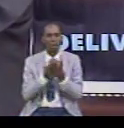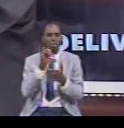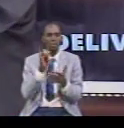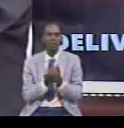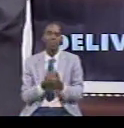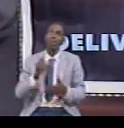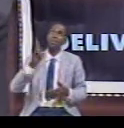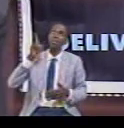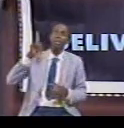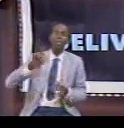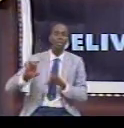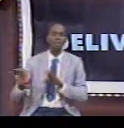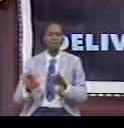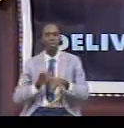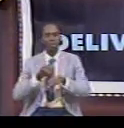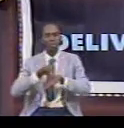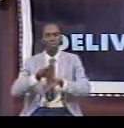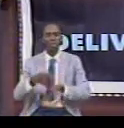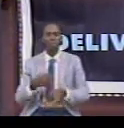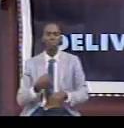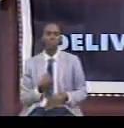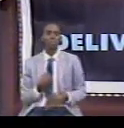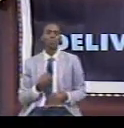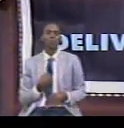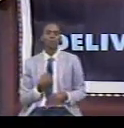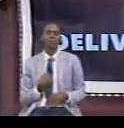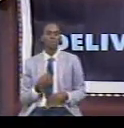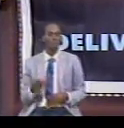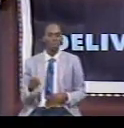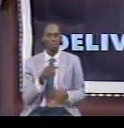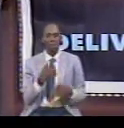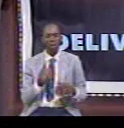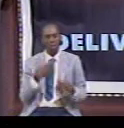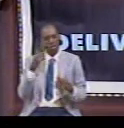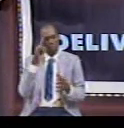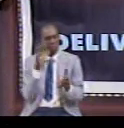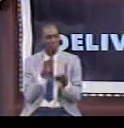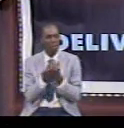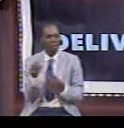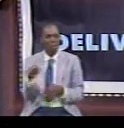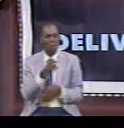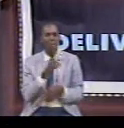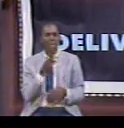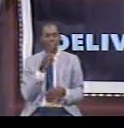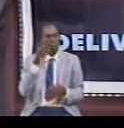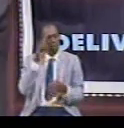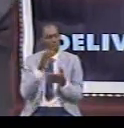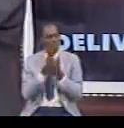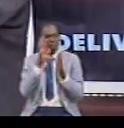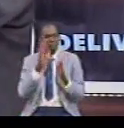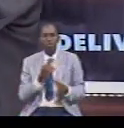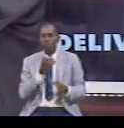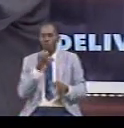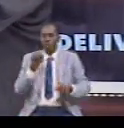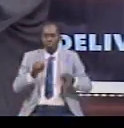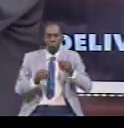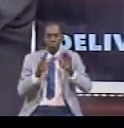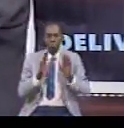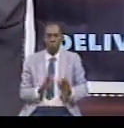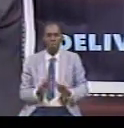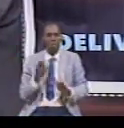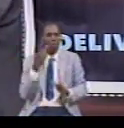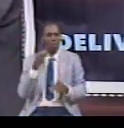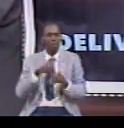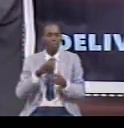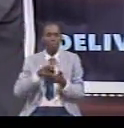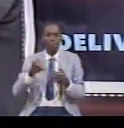thou didst send me. They have believed. These were believers, not unbelievers. Look at verse 9. I pray for